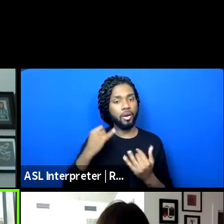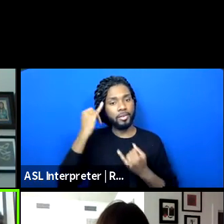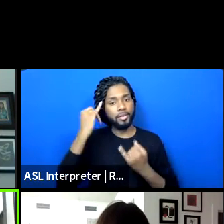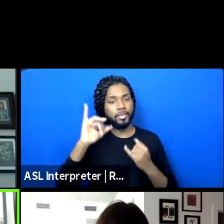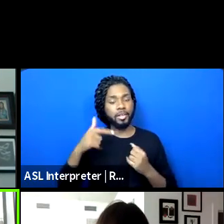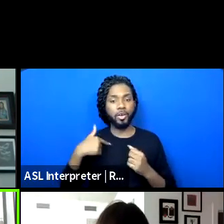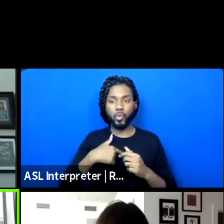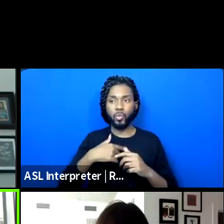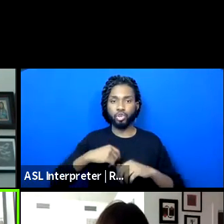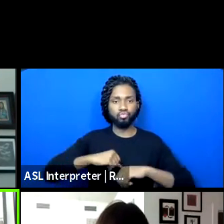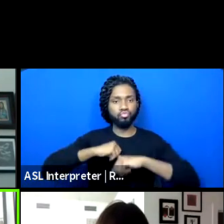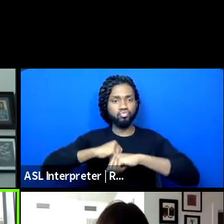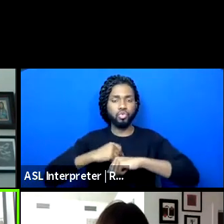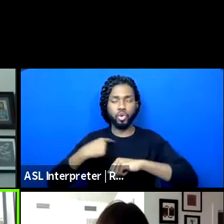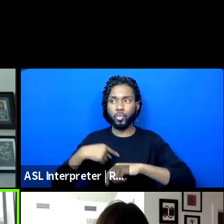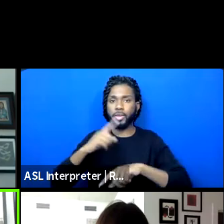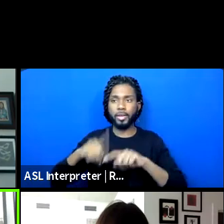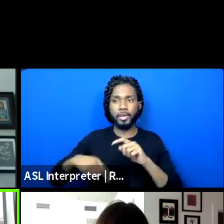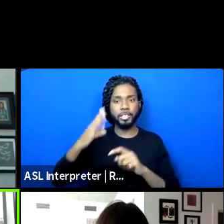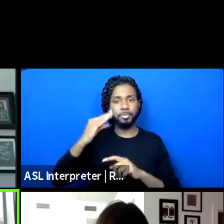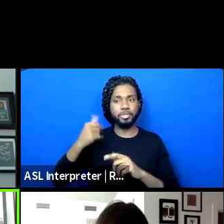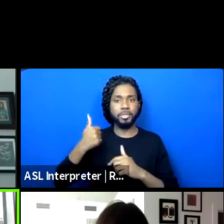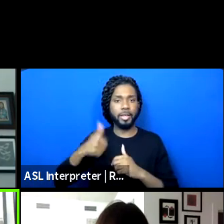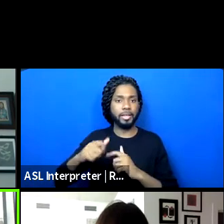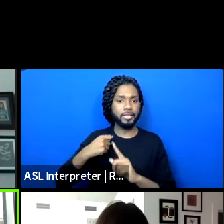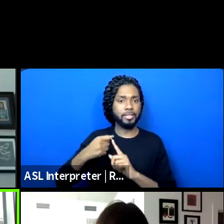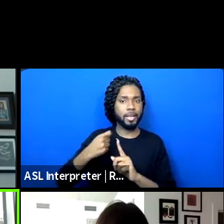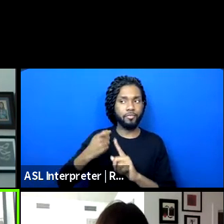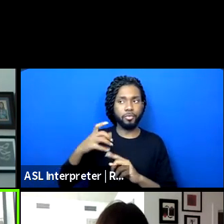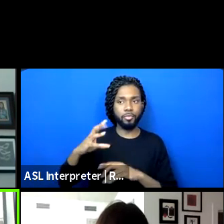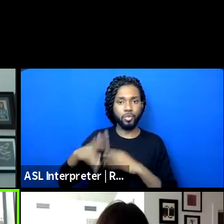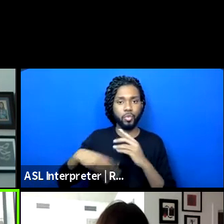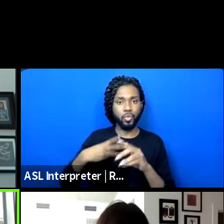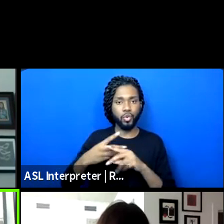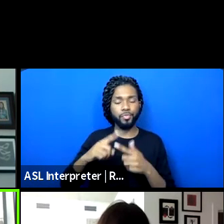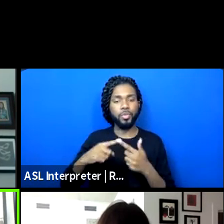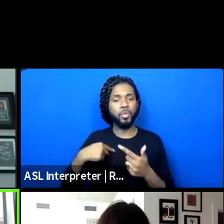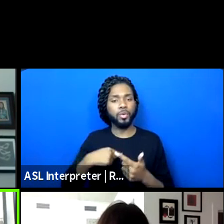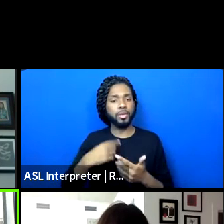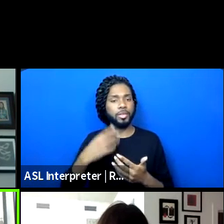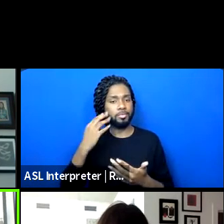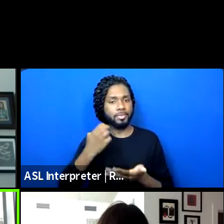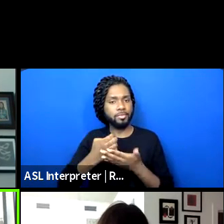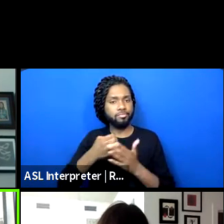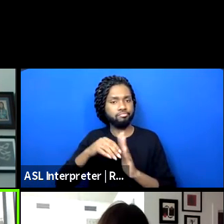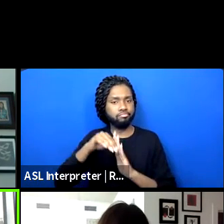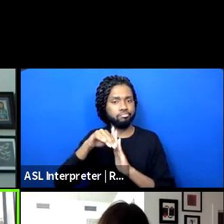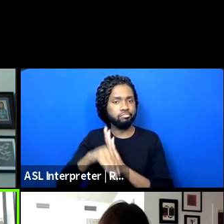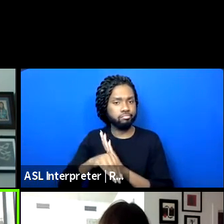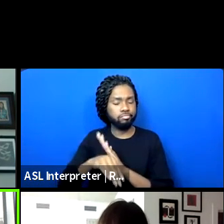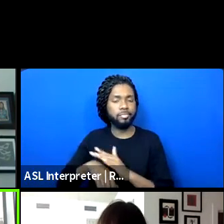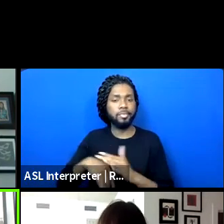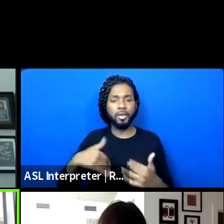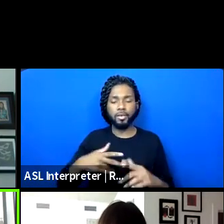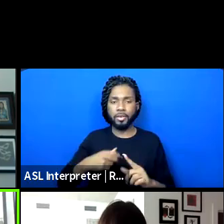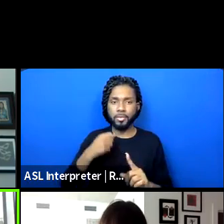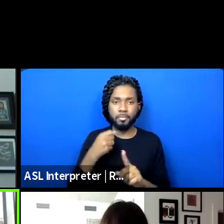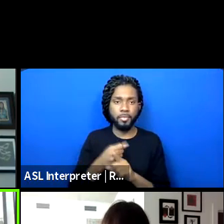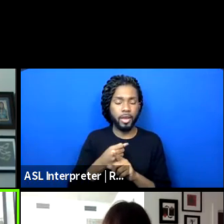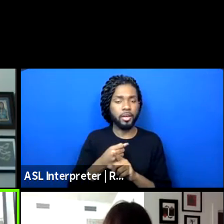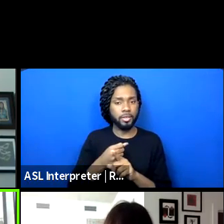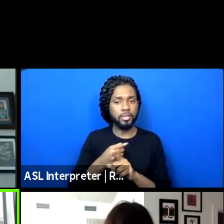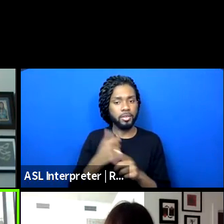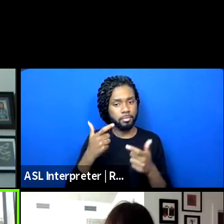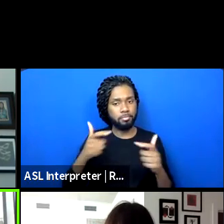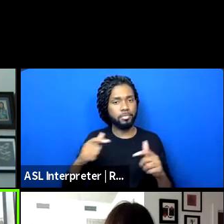of the world. We also went through a great recession that had an impact on a generation in regards to getting their foot